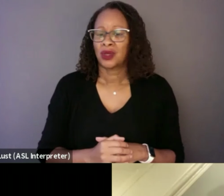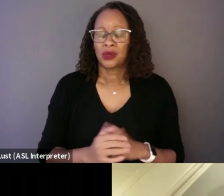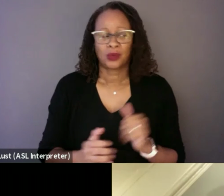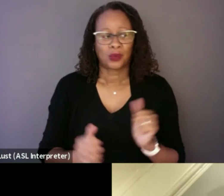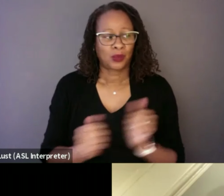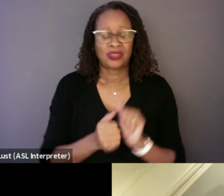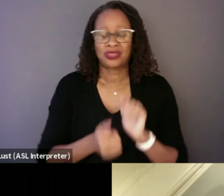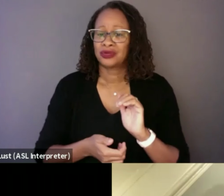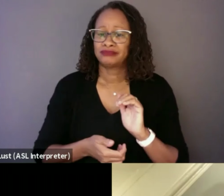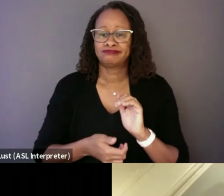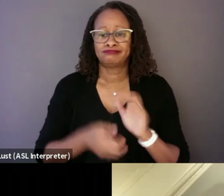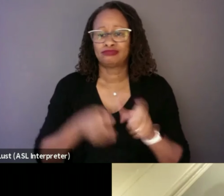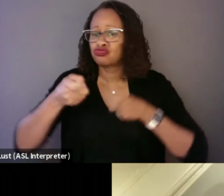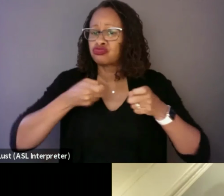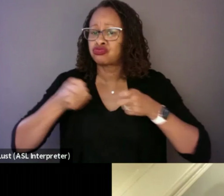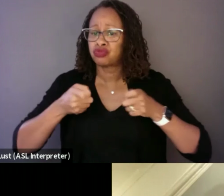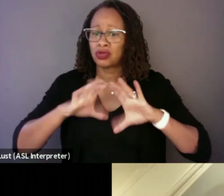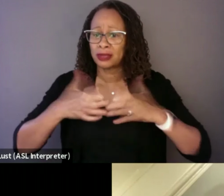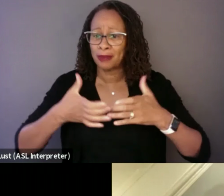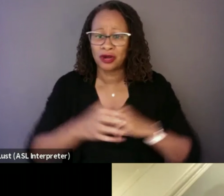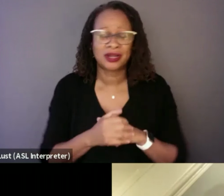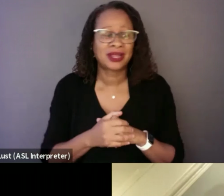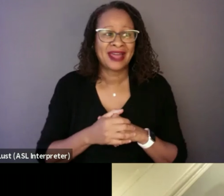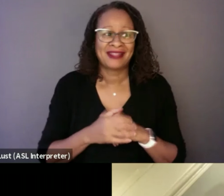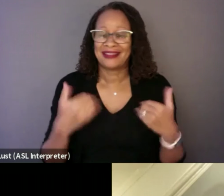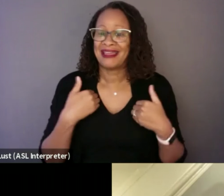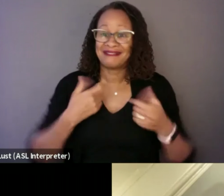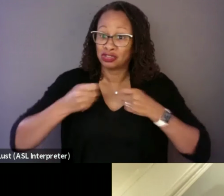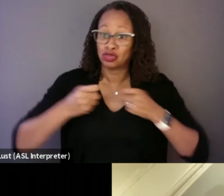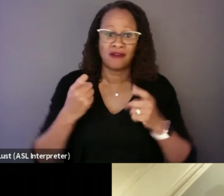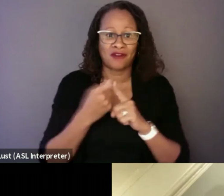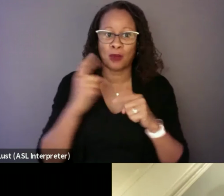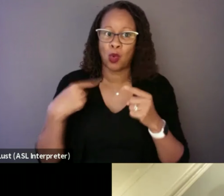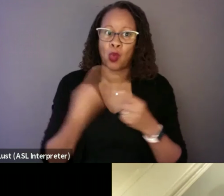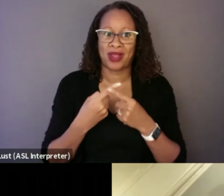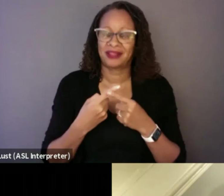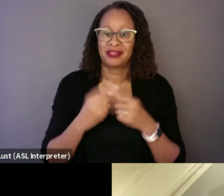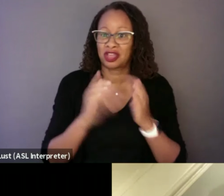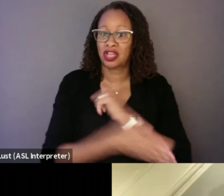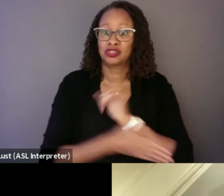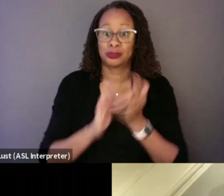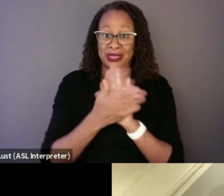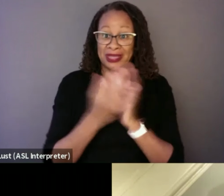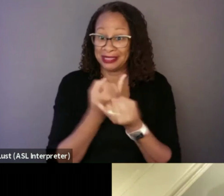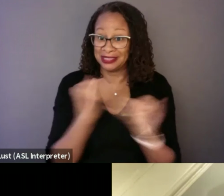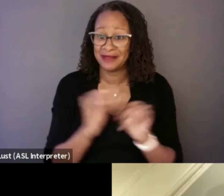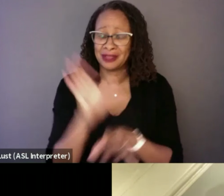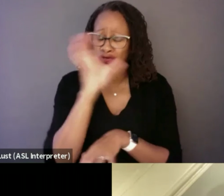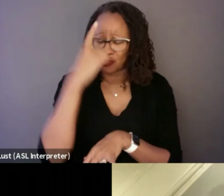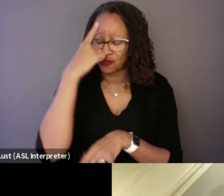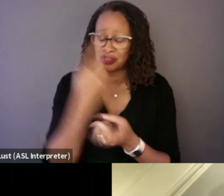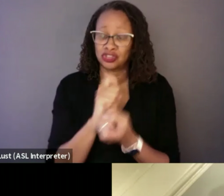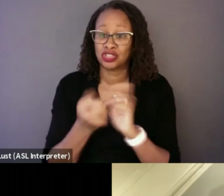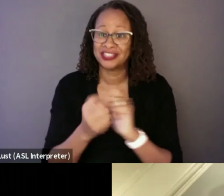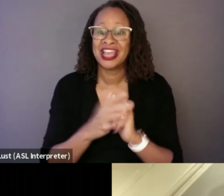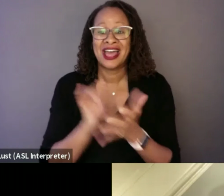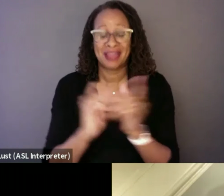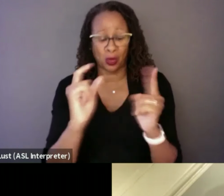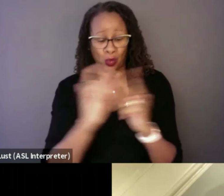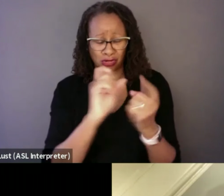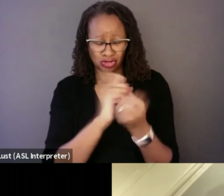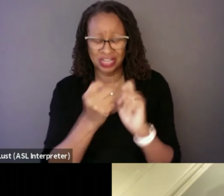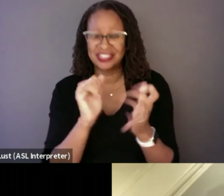who has ruled since the country became independent. And I think they are looking for a change. And I think that they feel that this change is in the air. I think they were